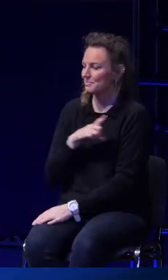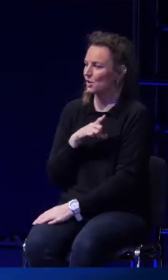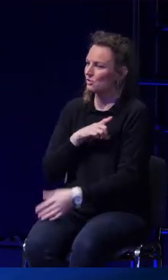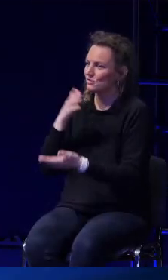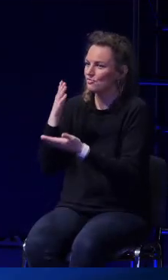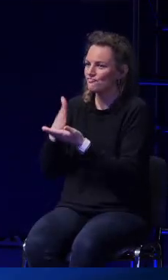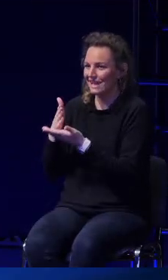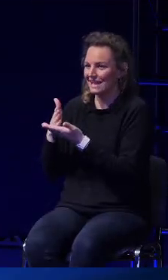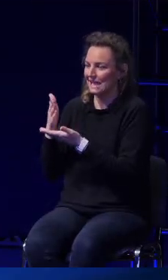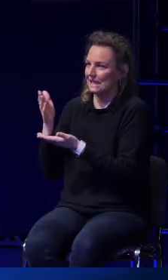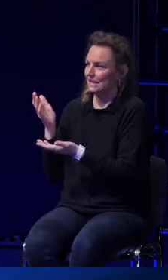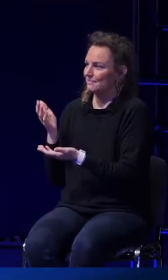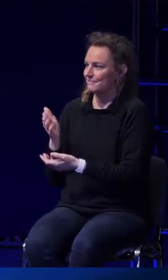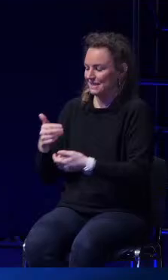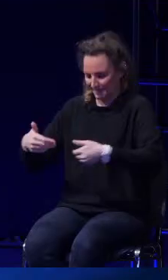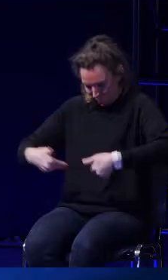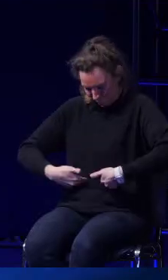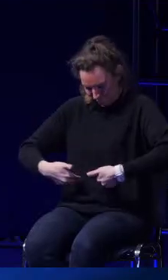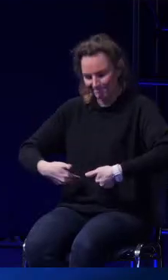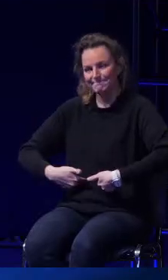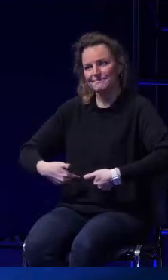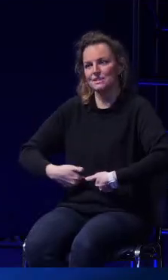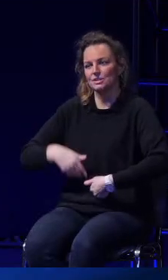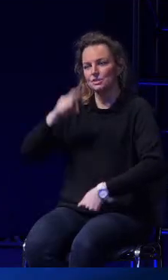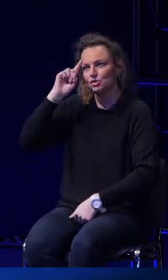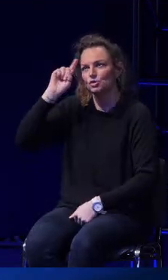on the fly. It's more intuitive. It's